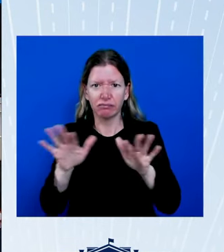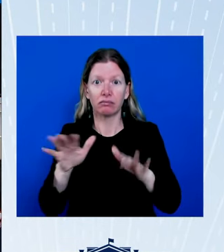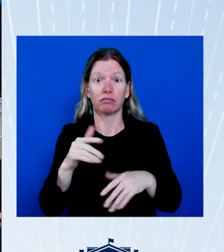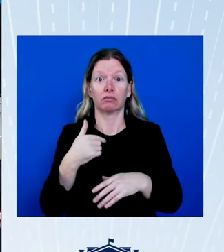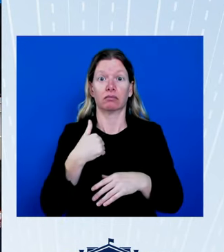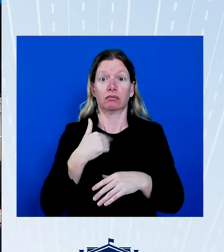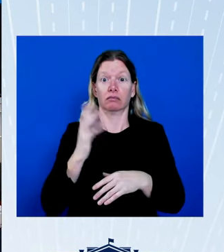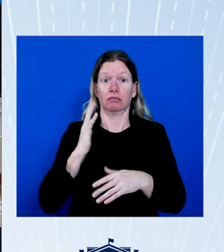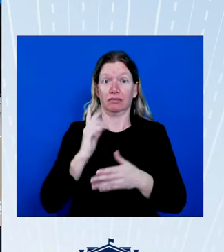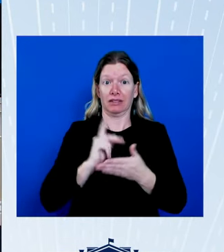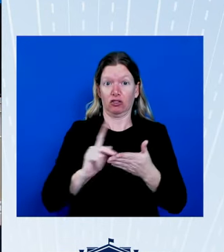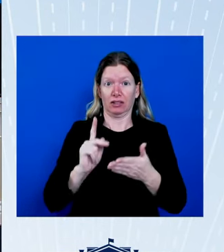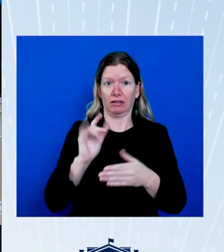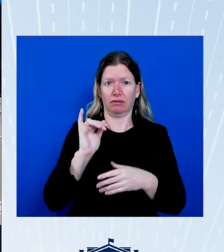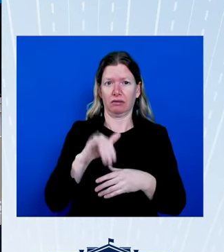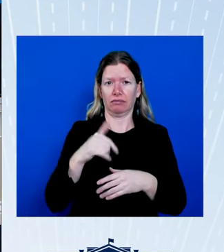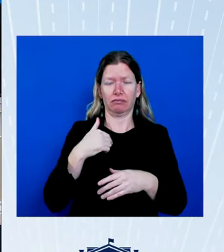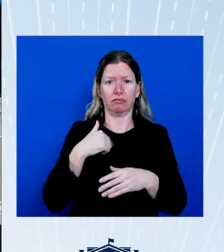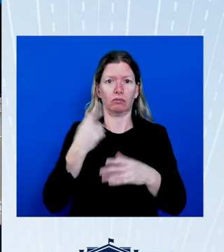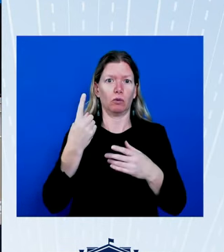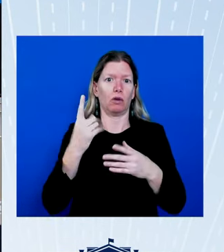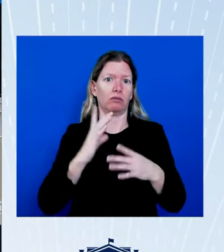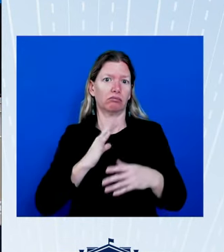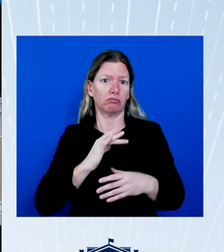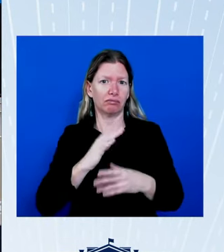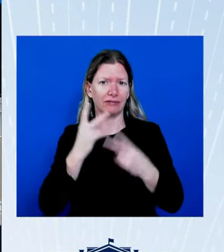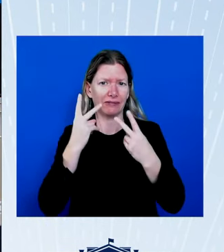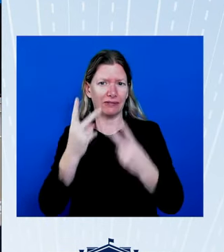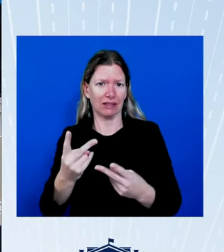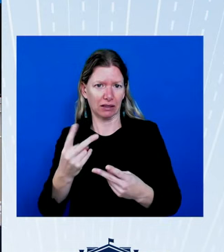go to Alaska. I got out of Anchorage and went to